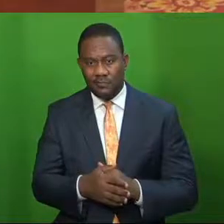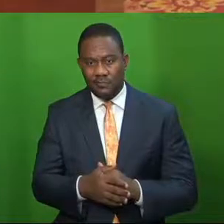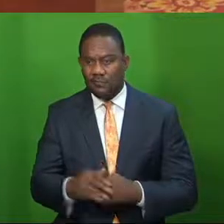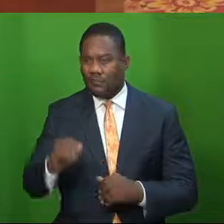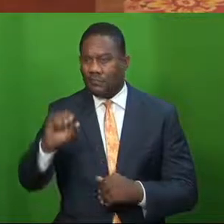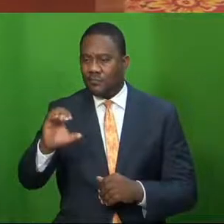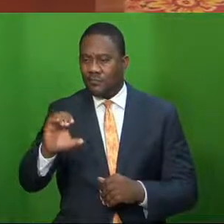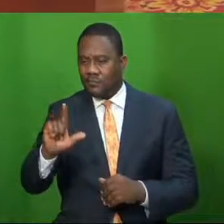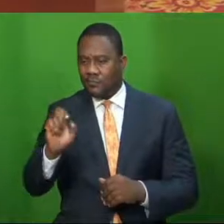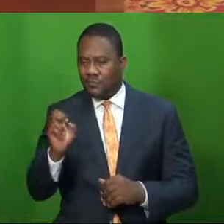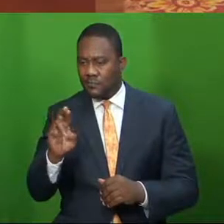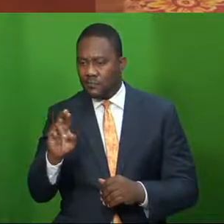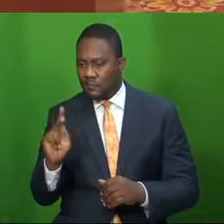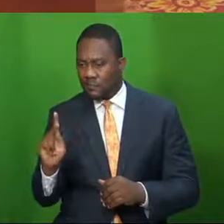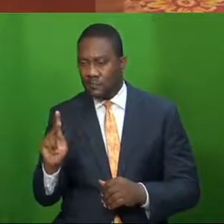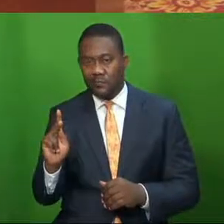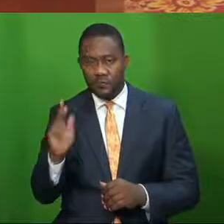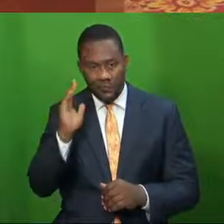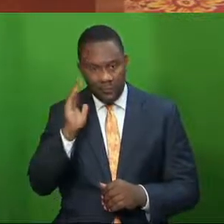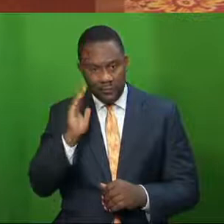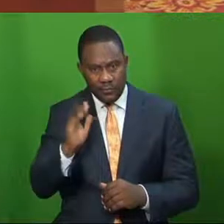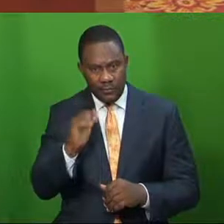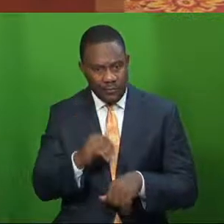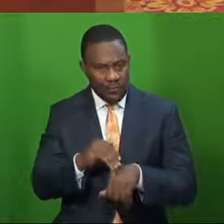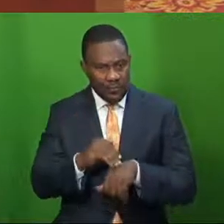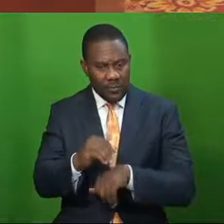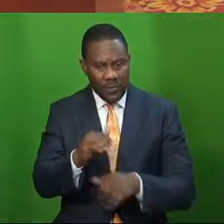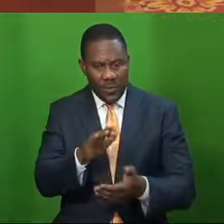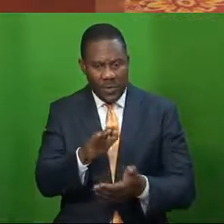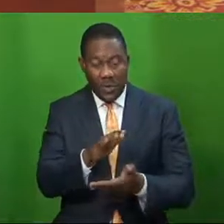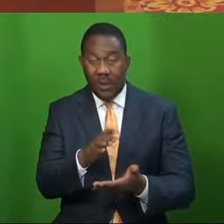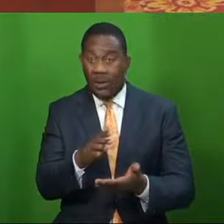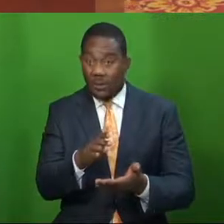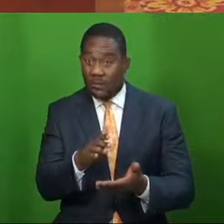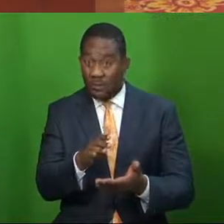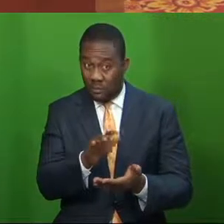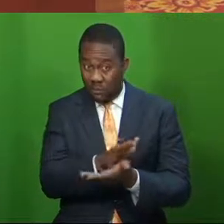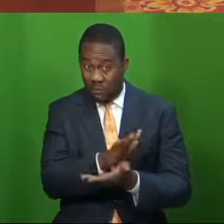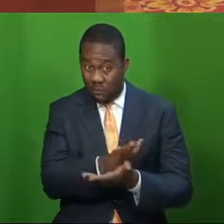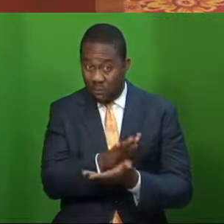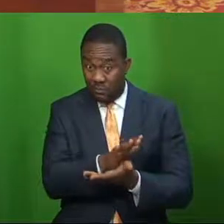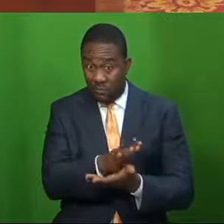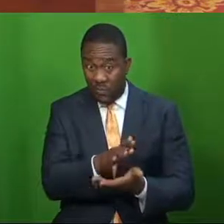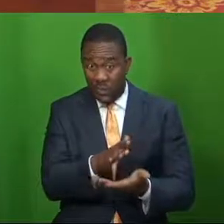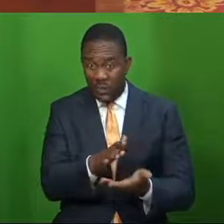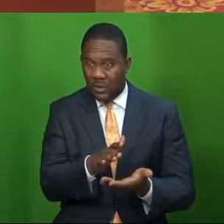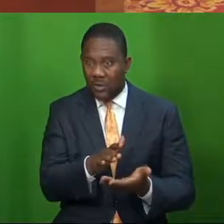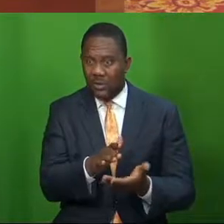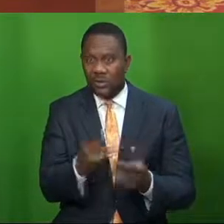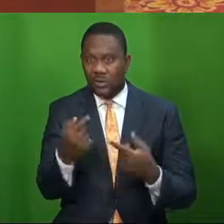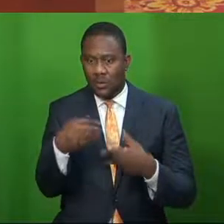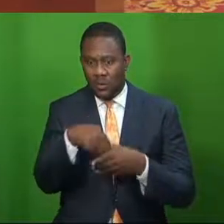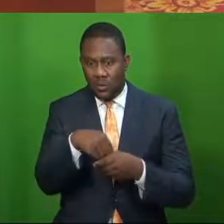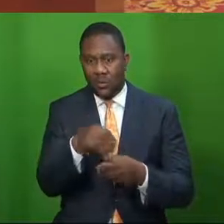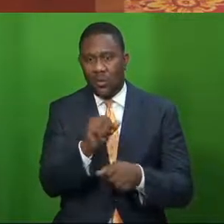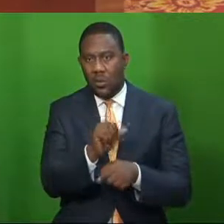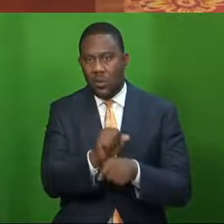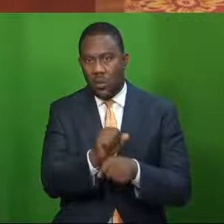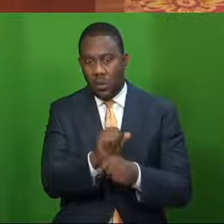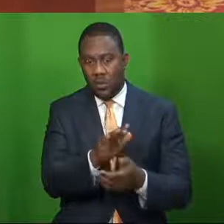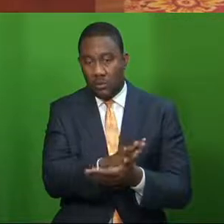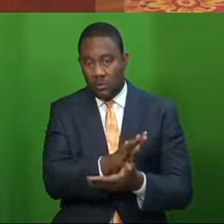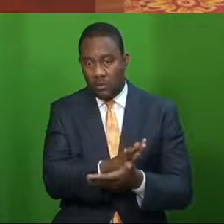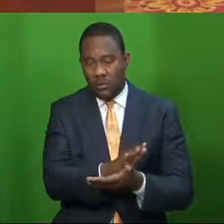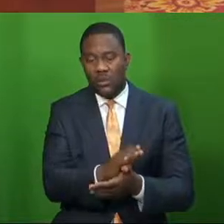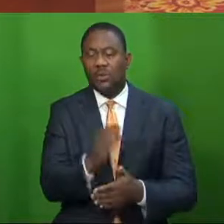send to each member a copy of the agenda for each meeting, if possible, 14